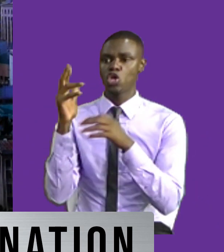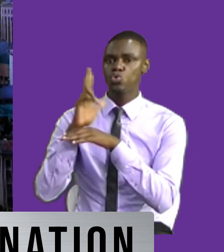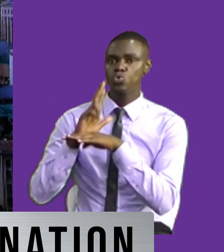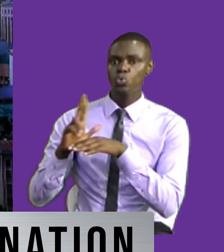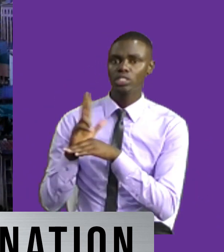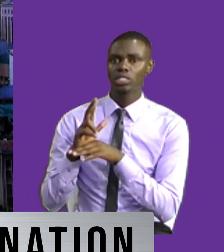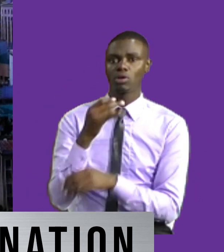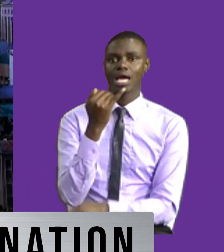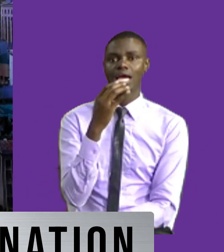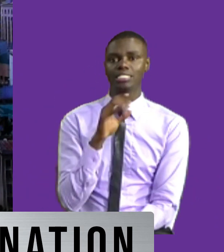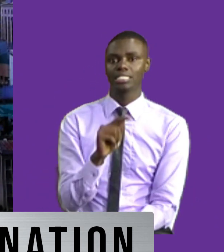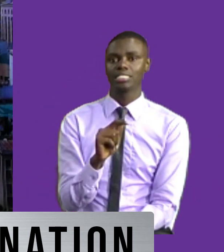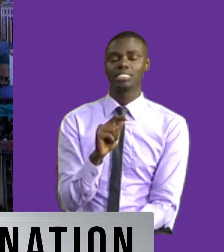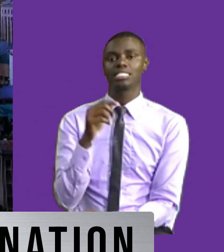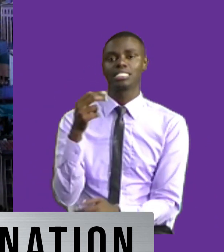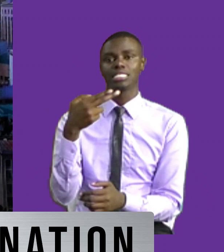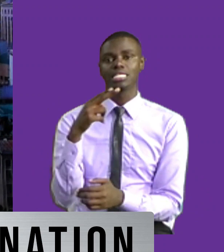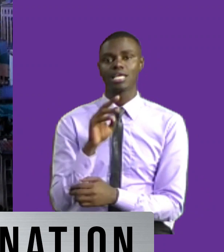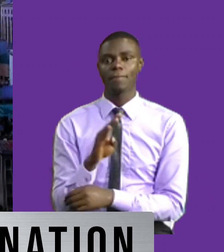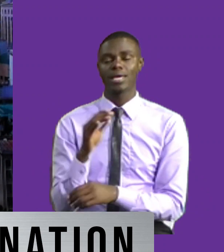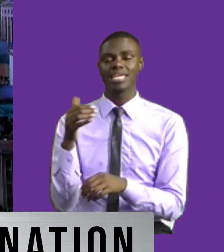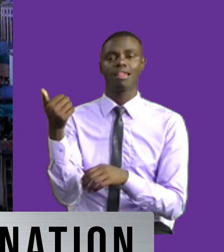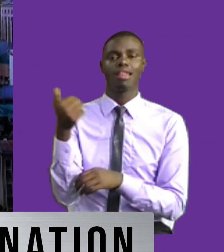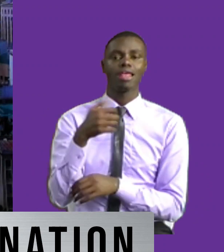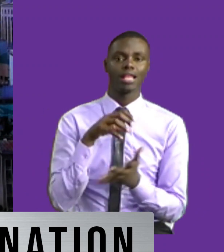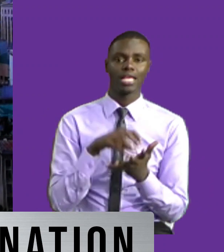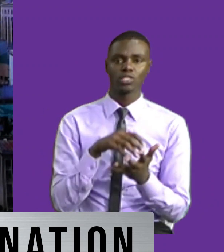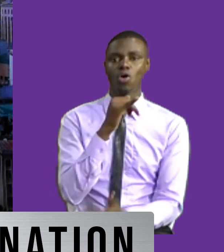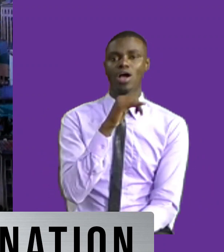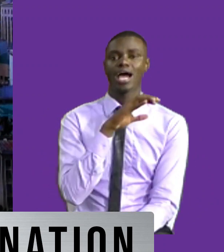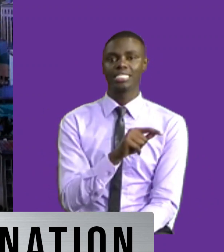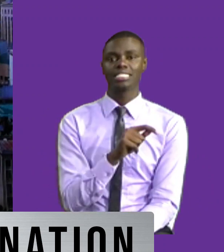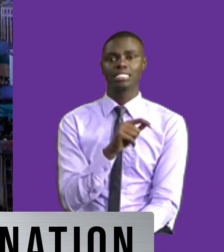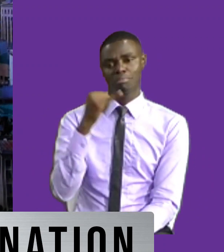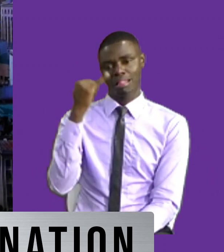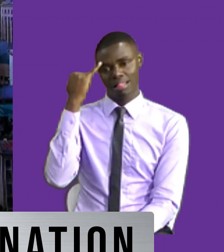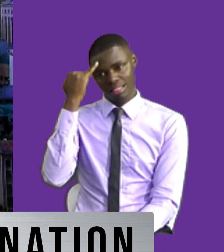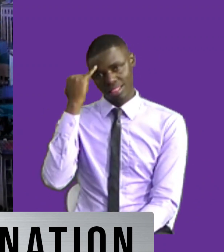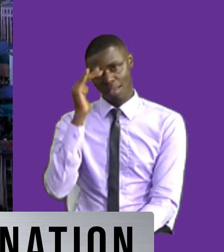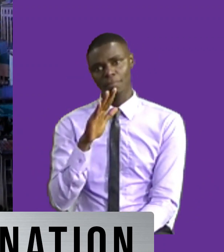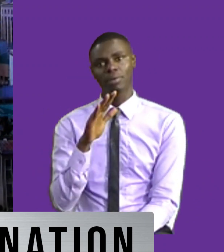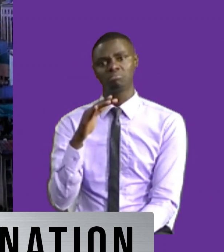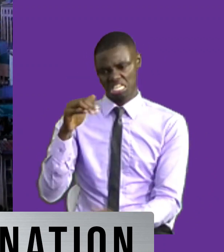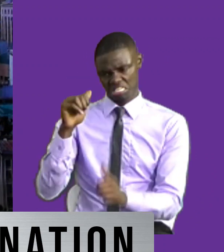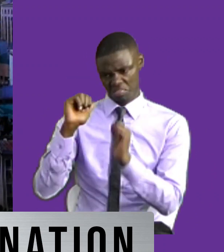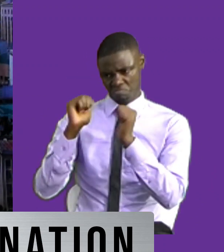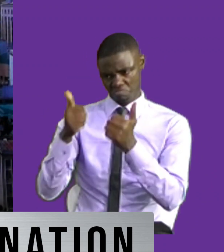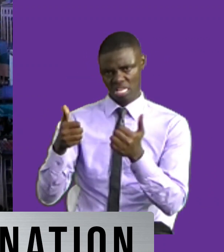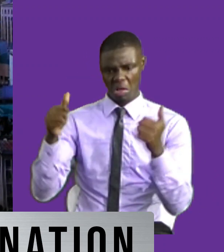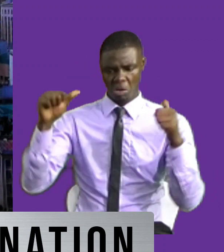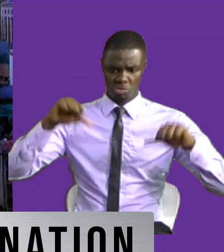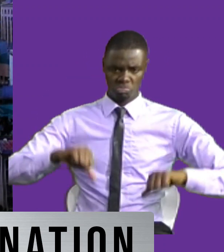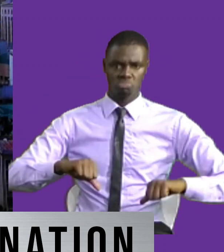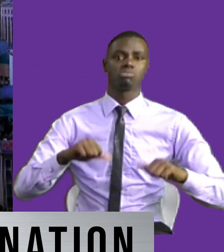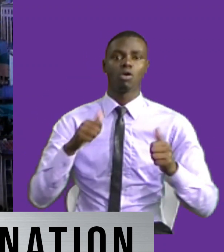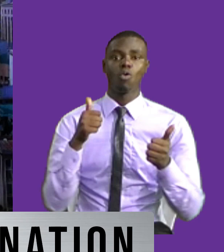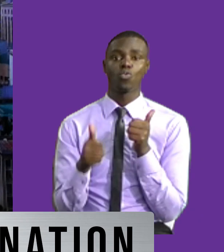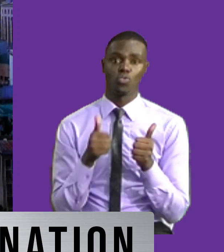maximizing on the ICT hubs? In any case, does the ICT hub idea make sense to you